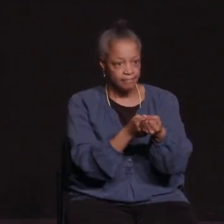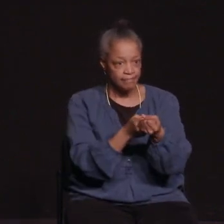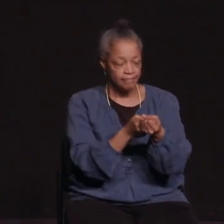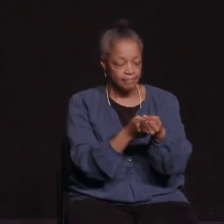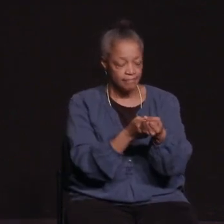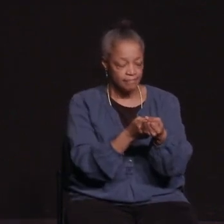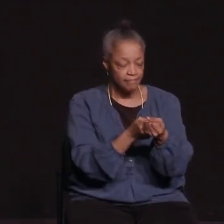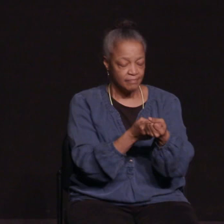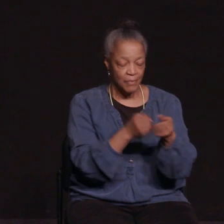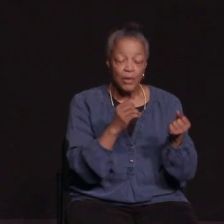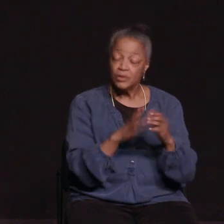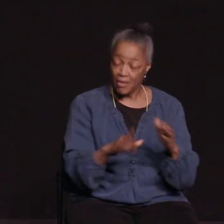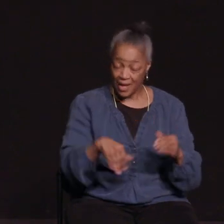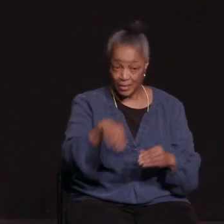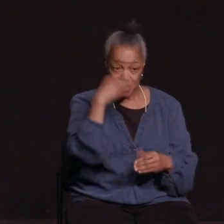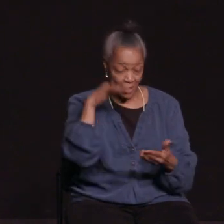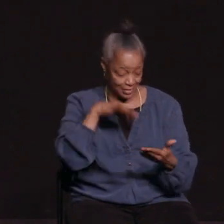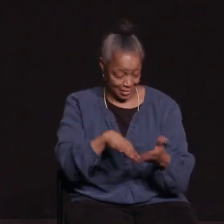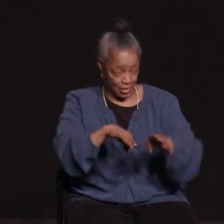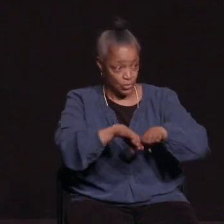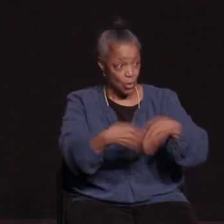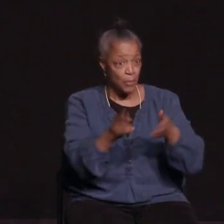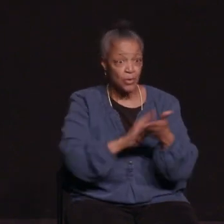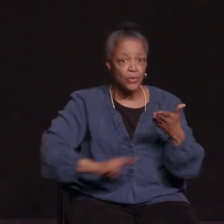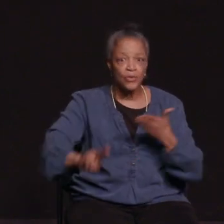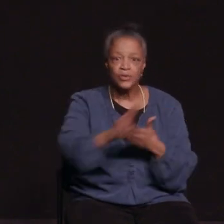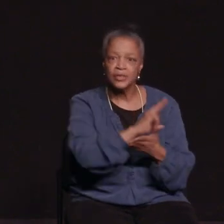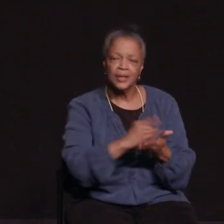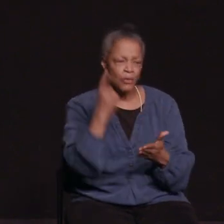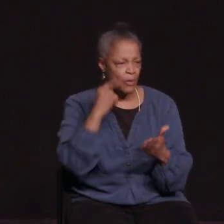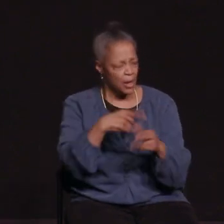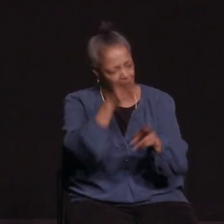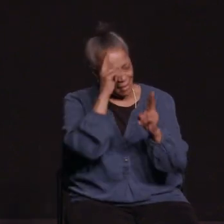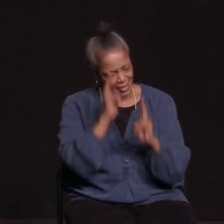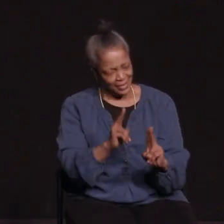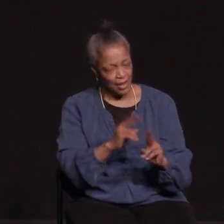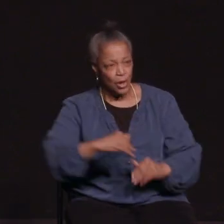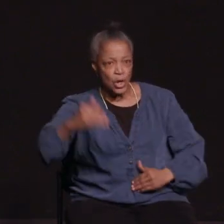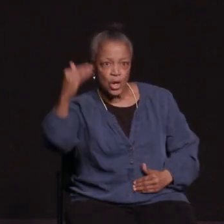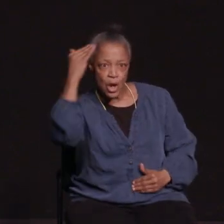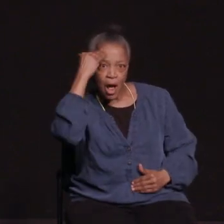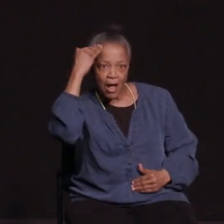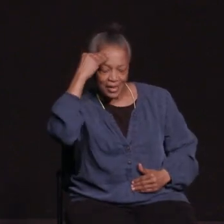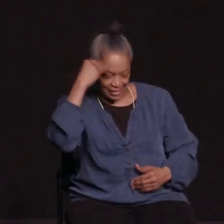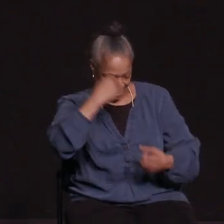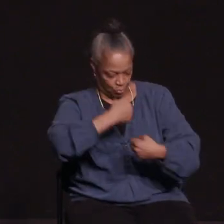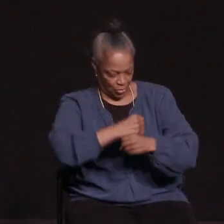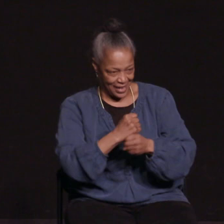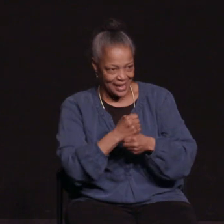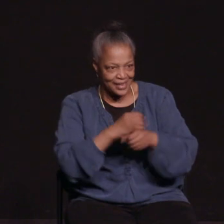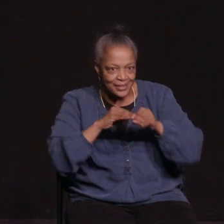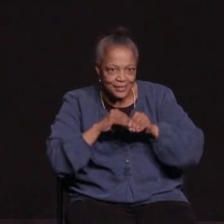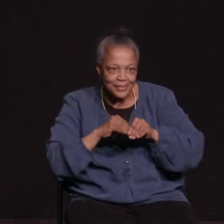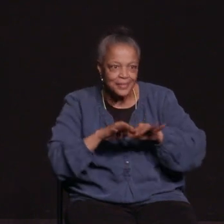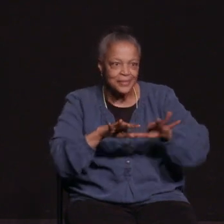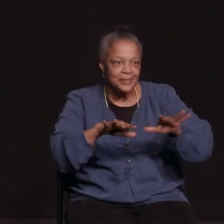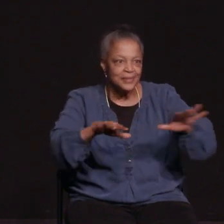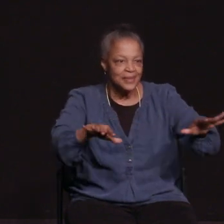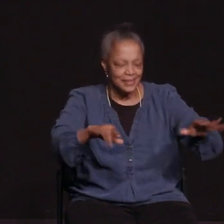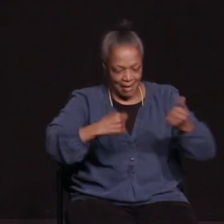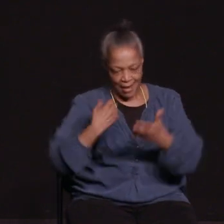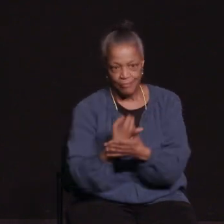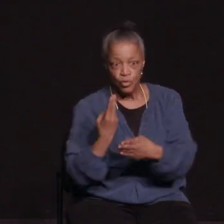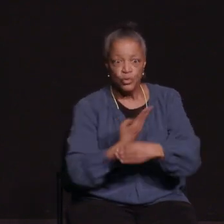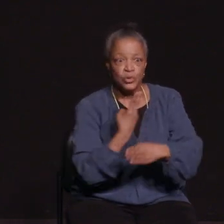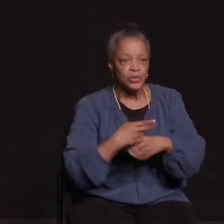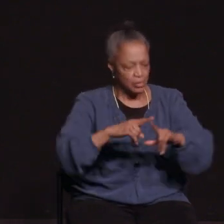too, is the Black Studies Open University a recognition that knowledge is produced, circulated, and put into use